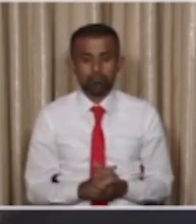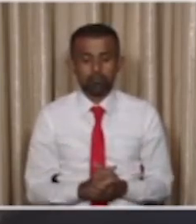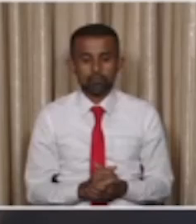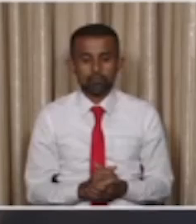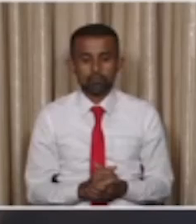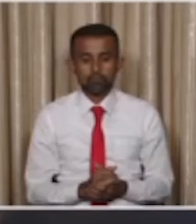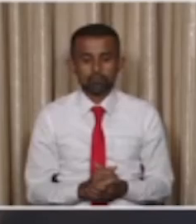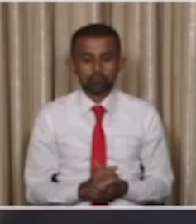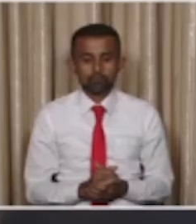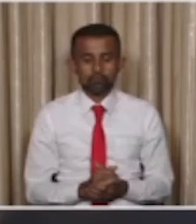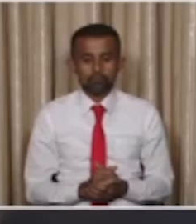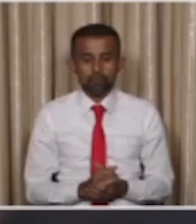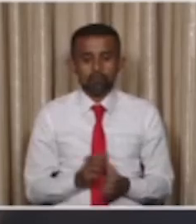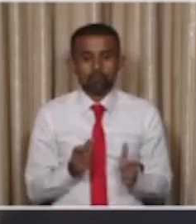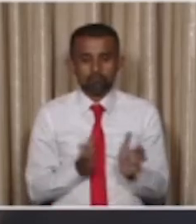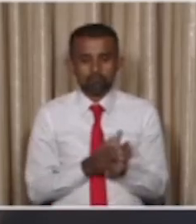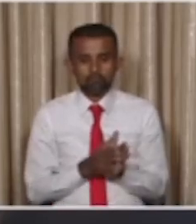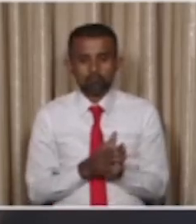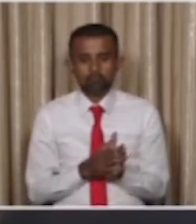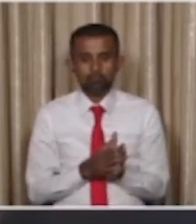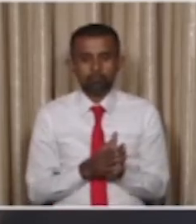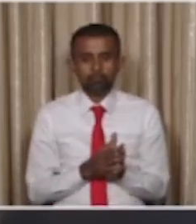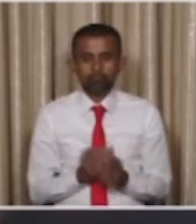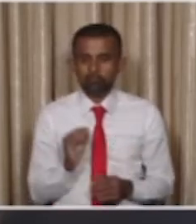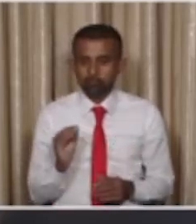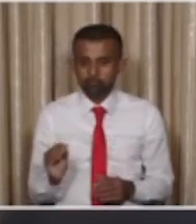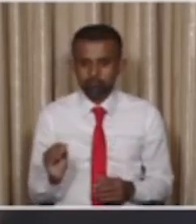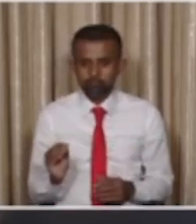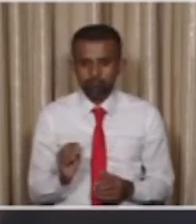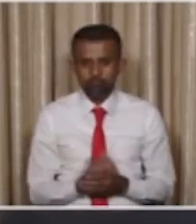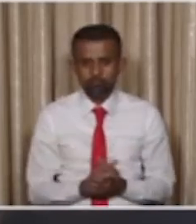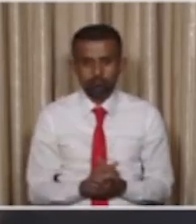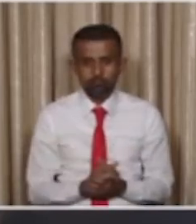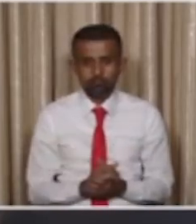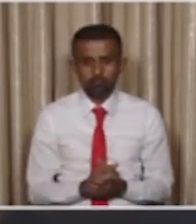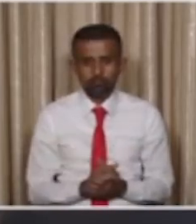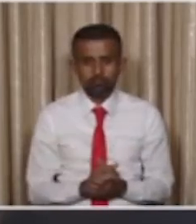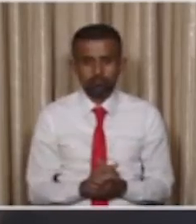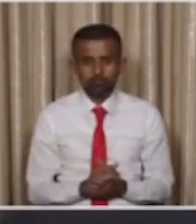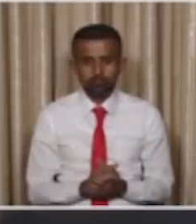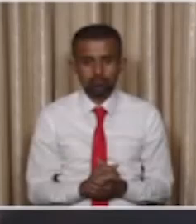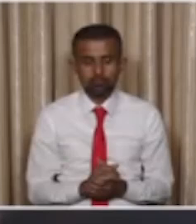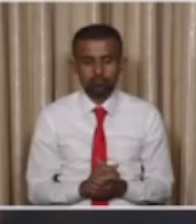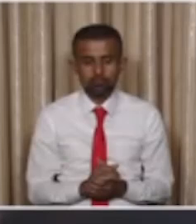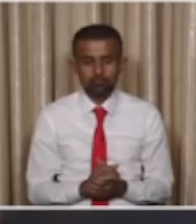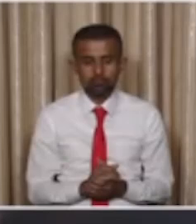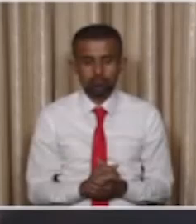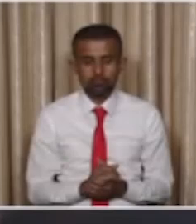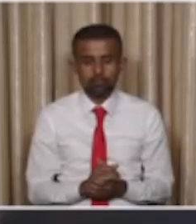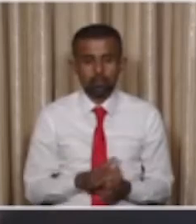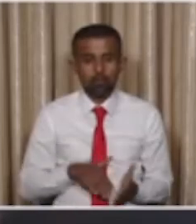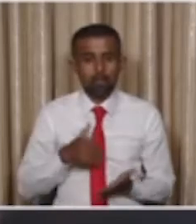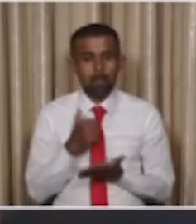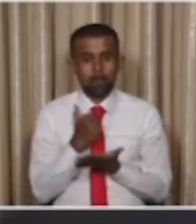however strong of the view that the Central Bank of Sri Lanka should have completed a formal market study and been conscious